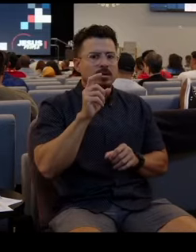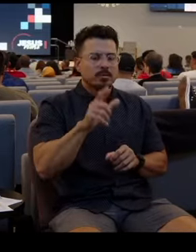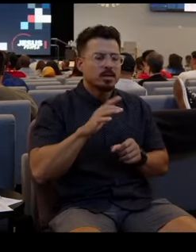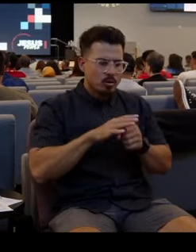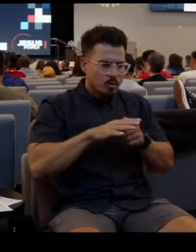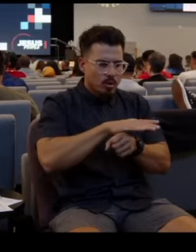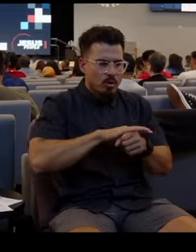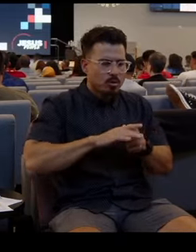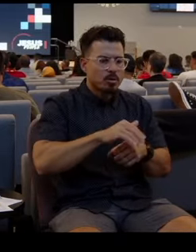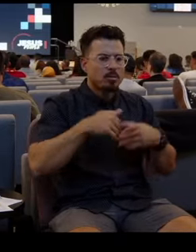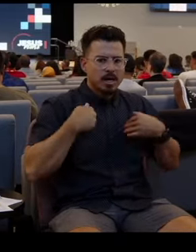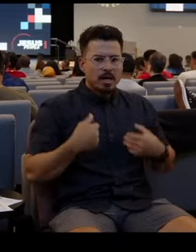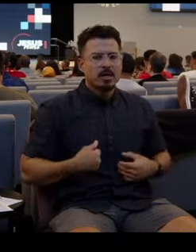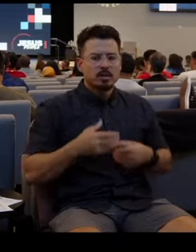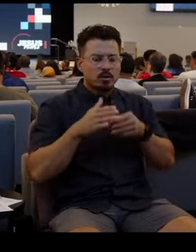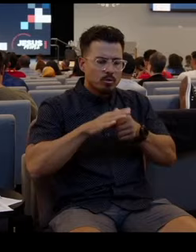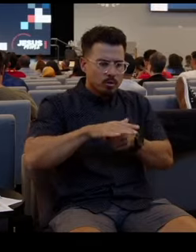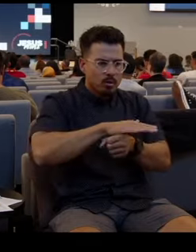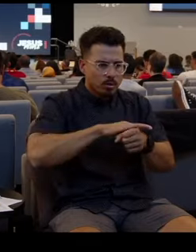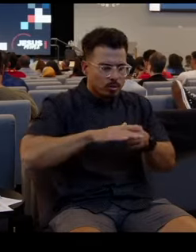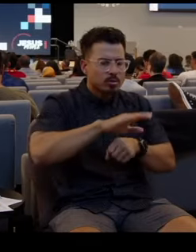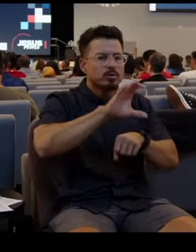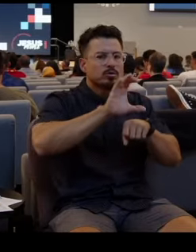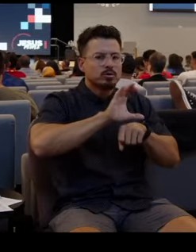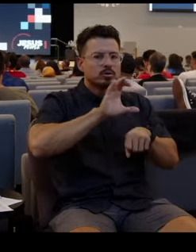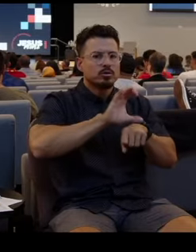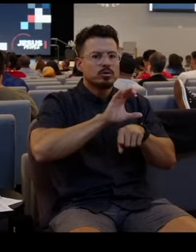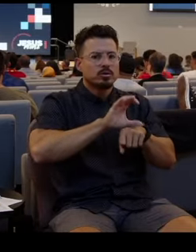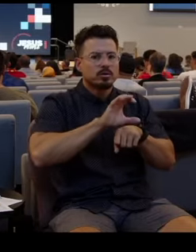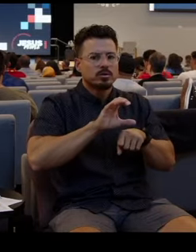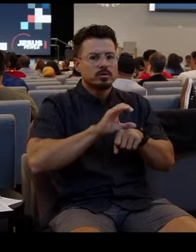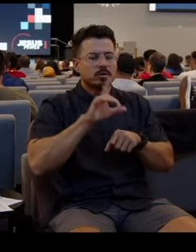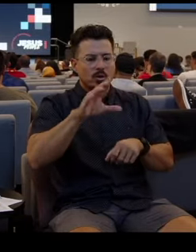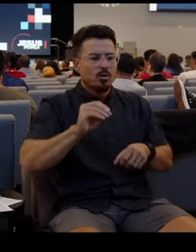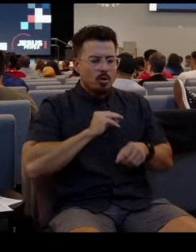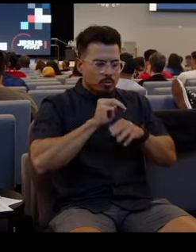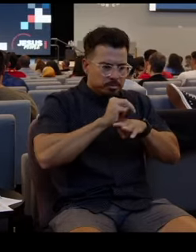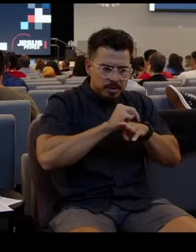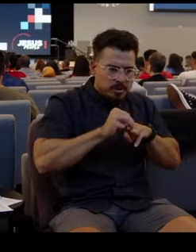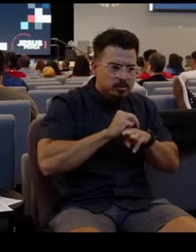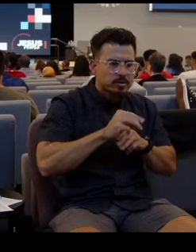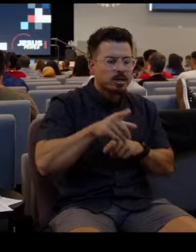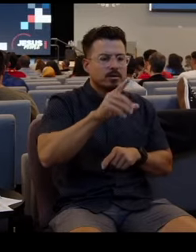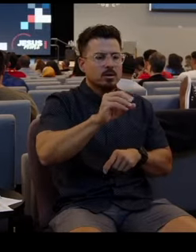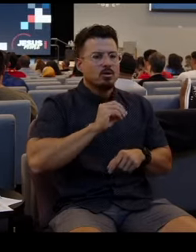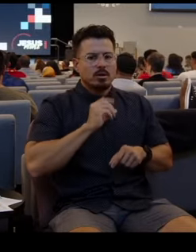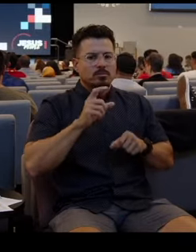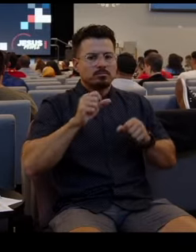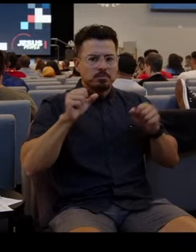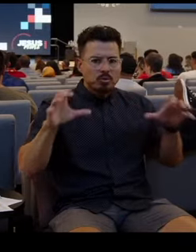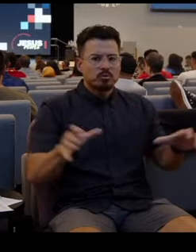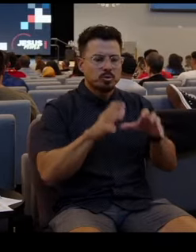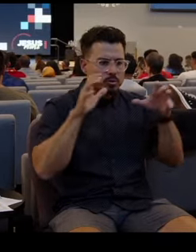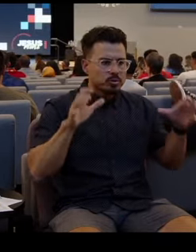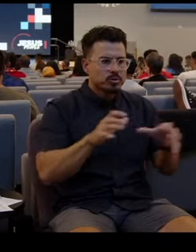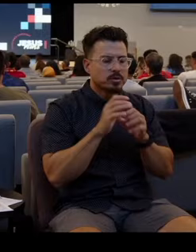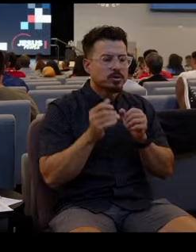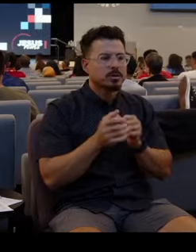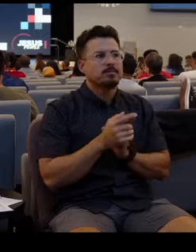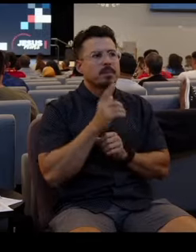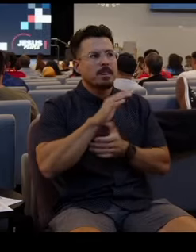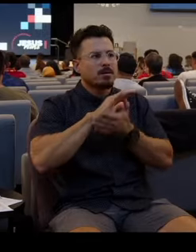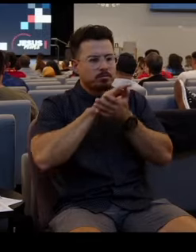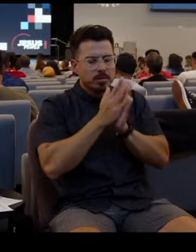local body, right, that has its own ministry and its own potential and has